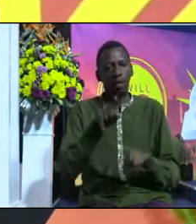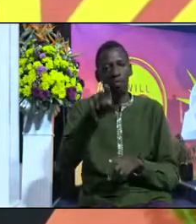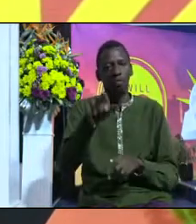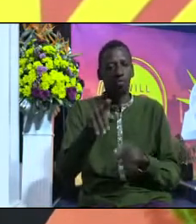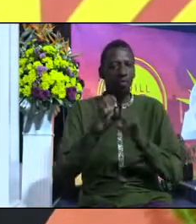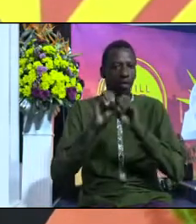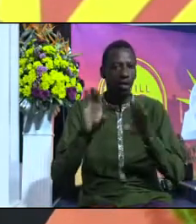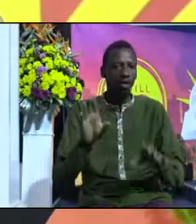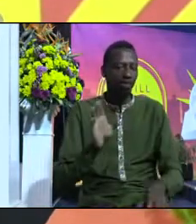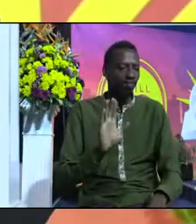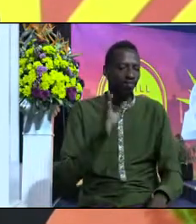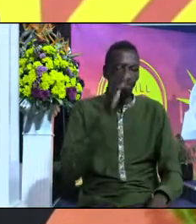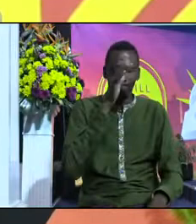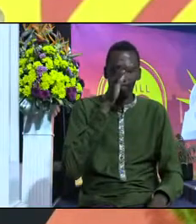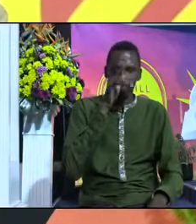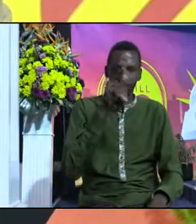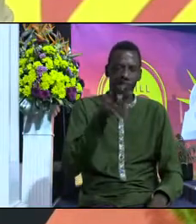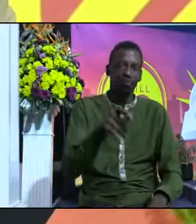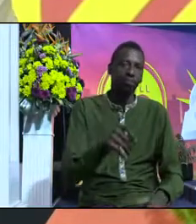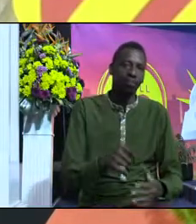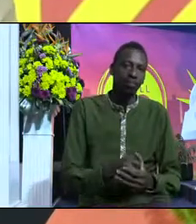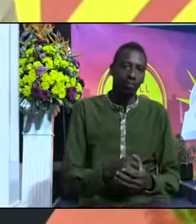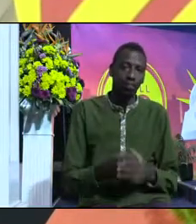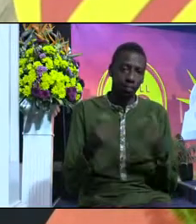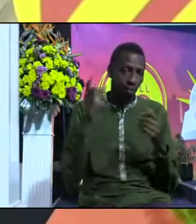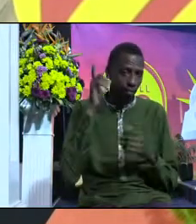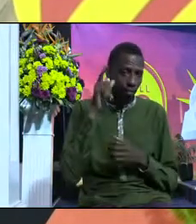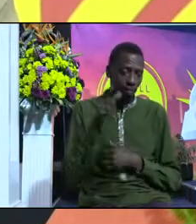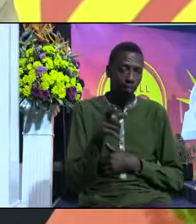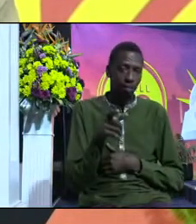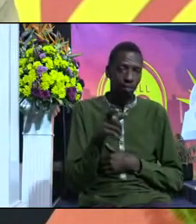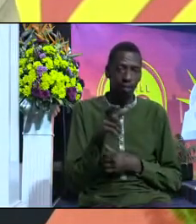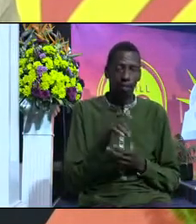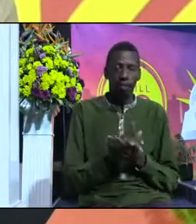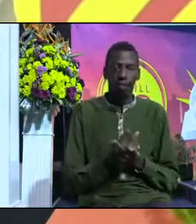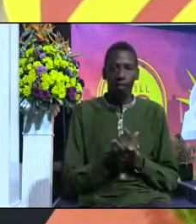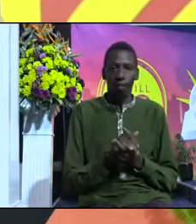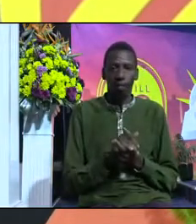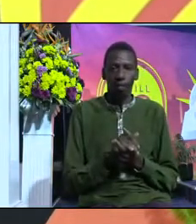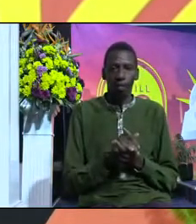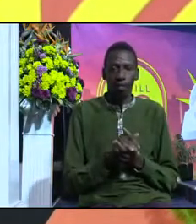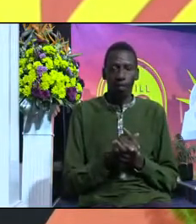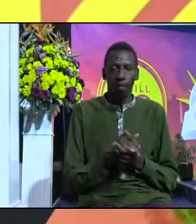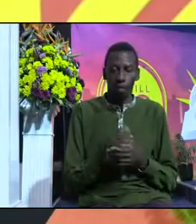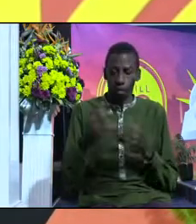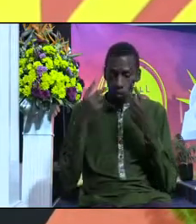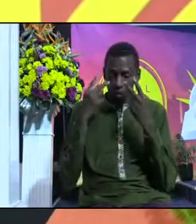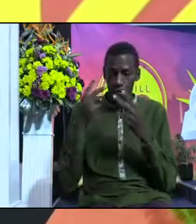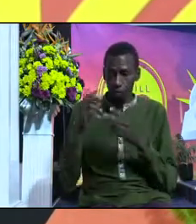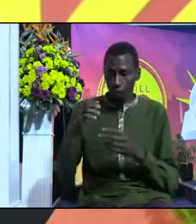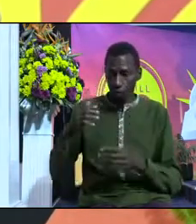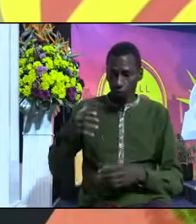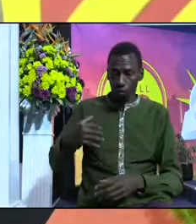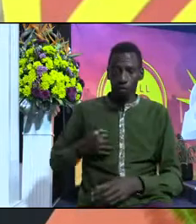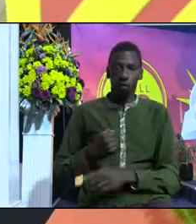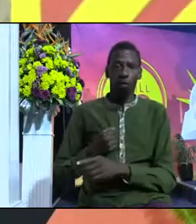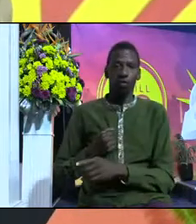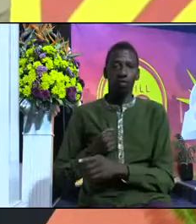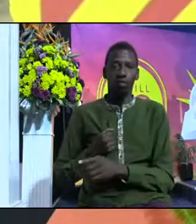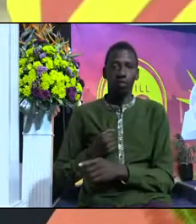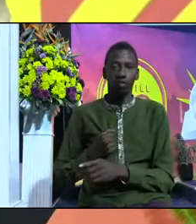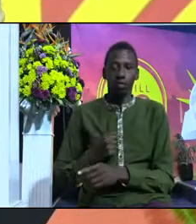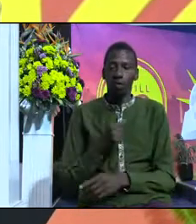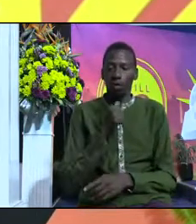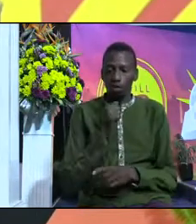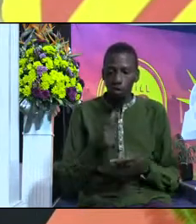Don't believe that lie. Are you listening to me? Look at Joseph. Don't let